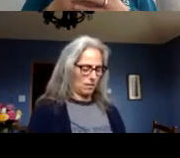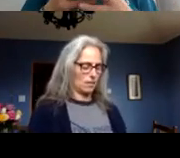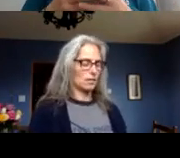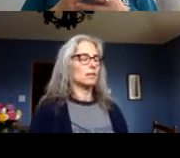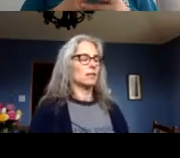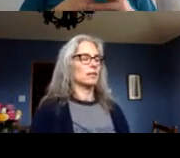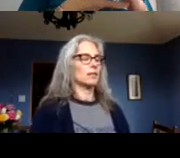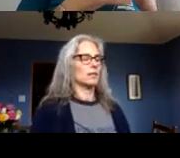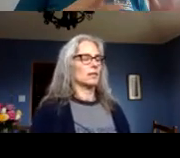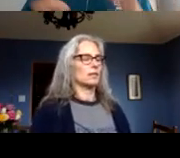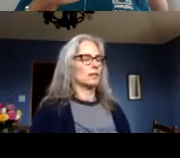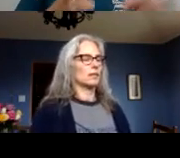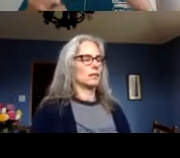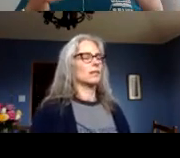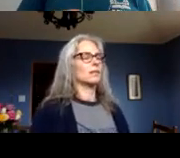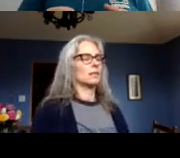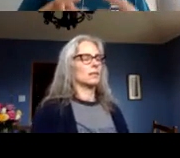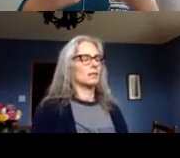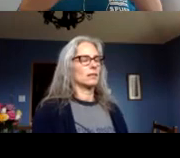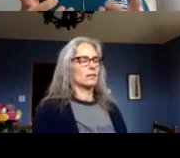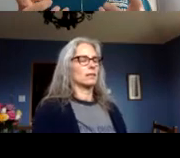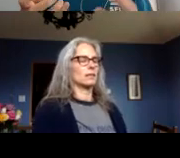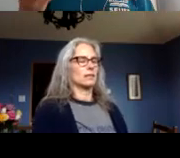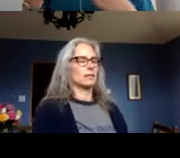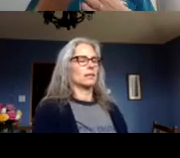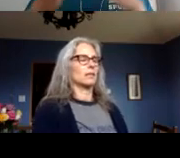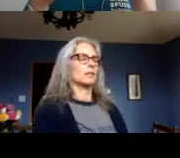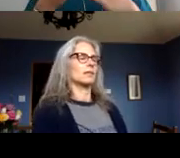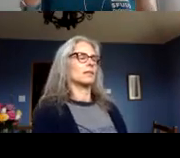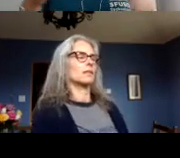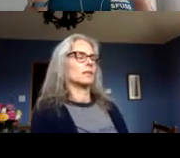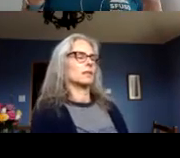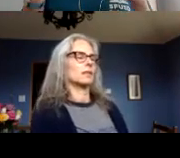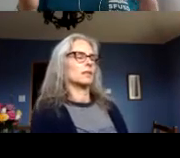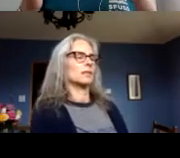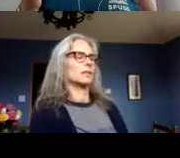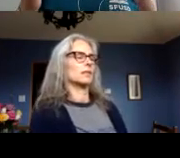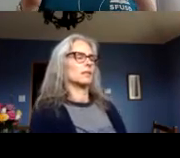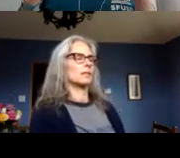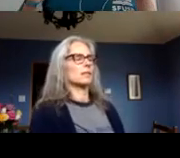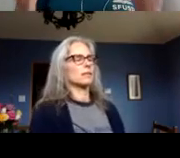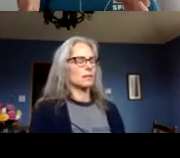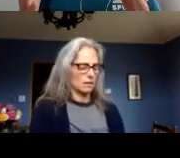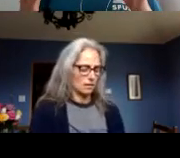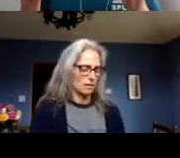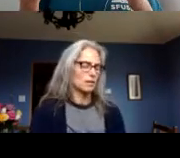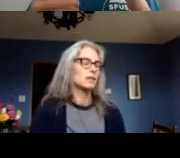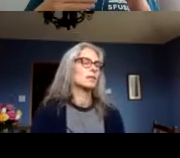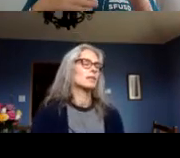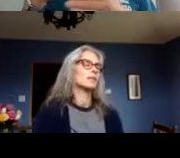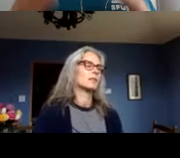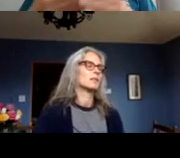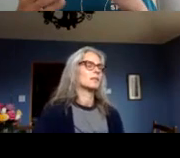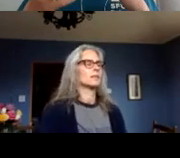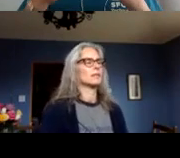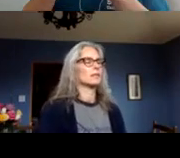students enrolled into your classroom into a lesson or activity? So I gave the example of like, okay, everybody, we're all going to add this right now. But if you wanted to build it into like